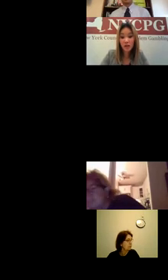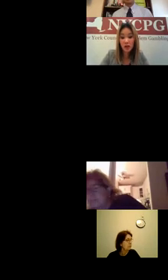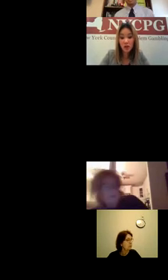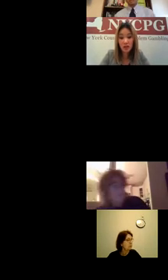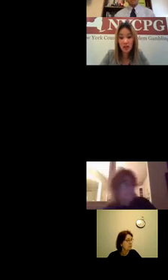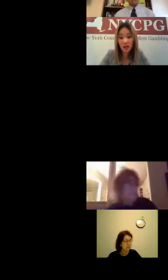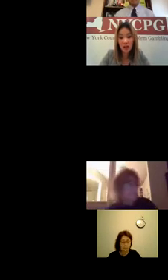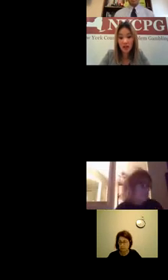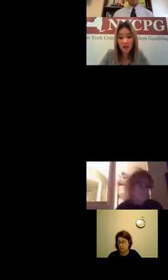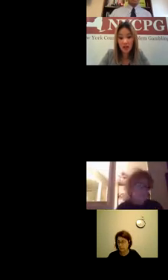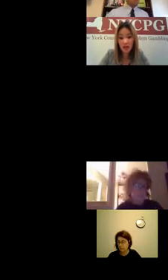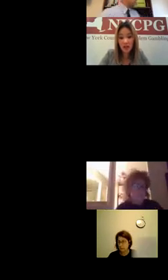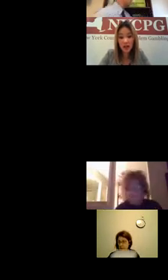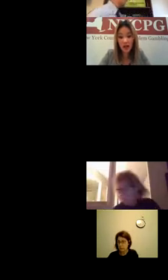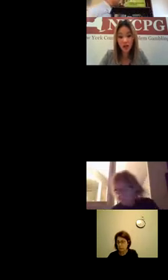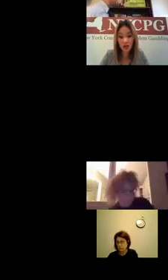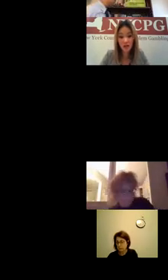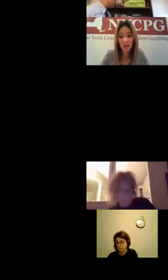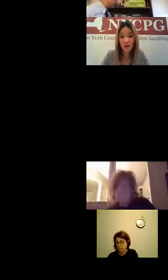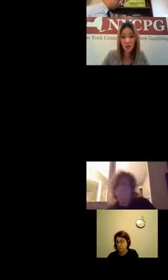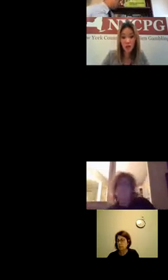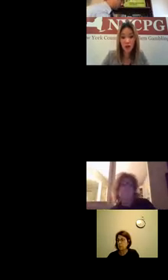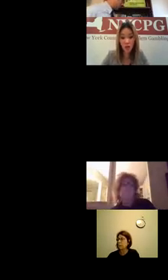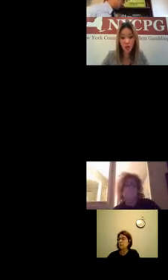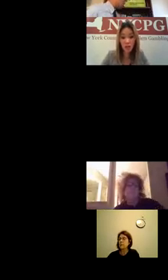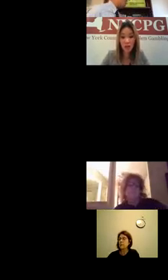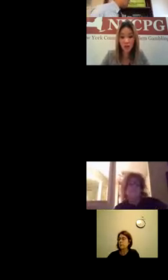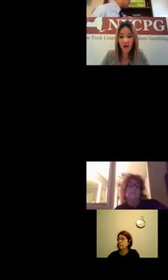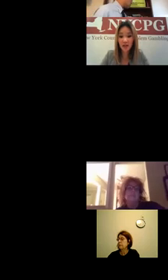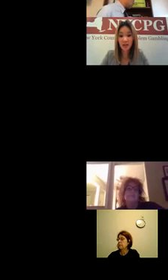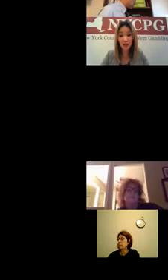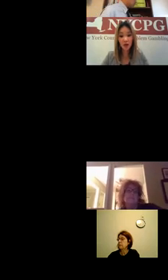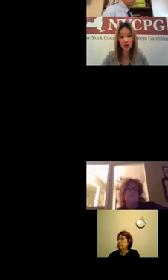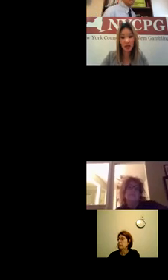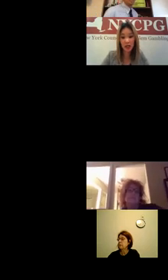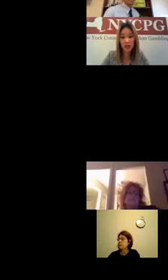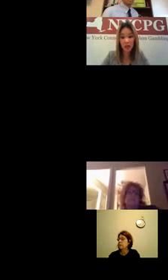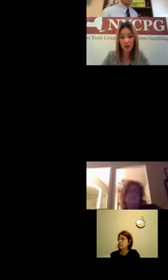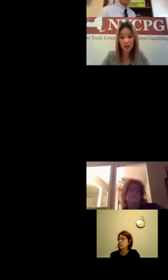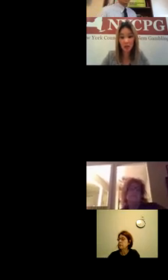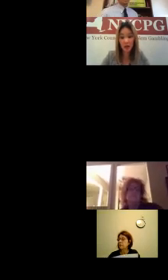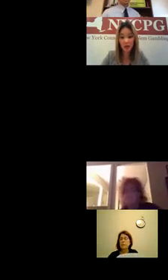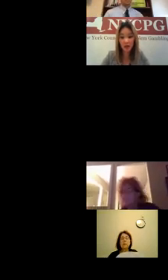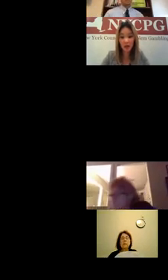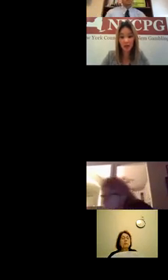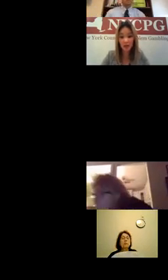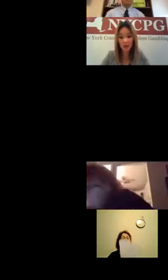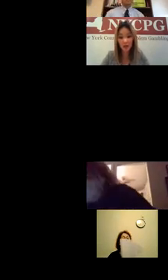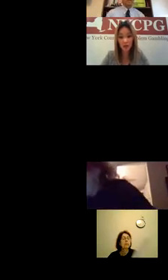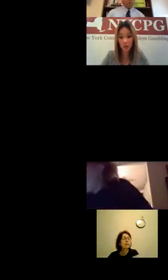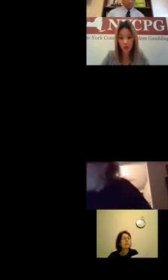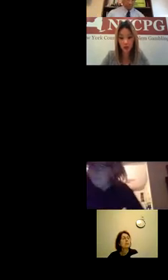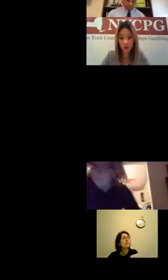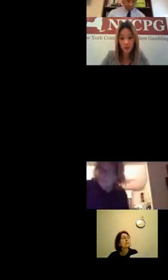director of the UCLA Addiction Psychiatry Fellowship, a one-year program that provides clinical training in the management of